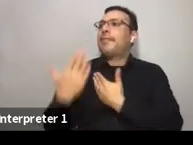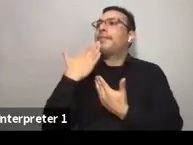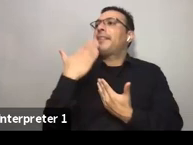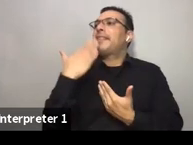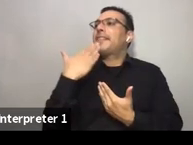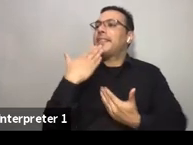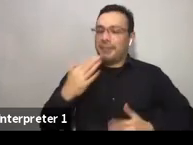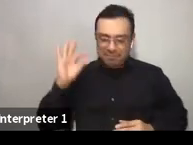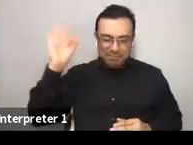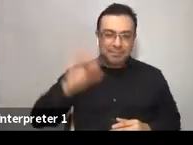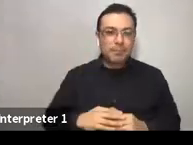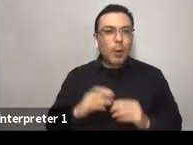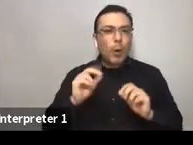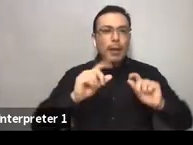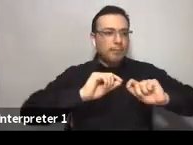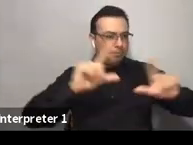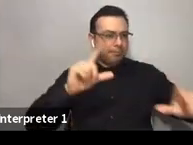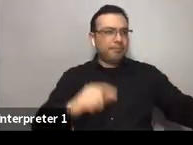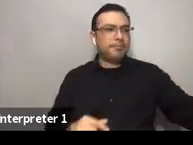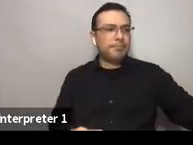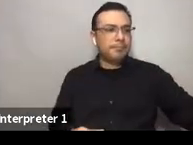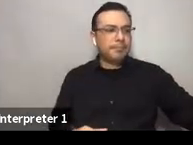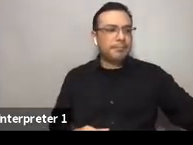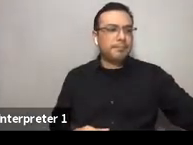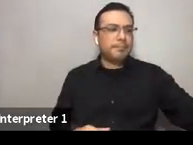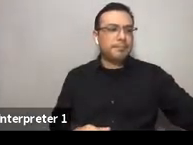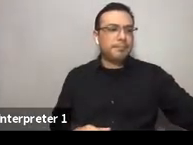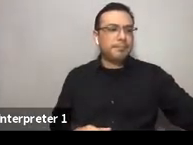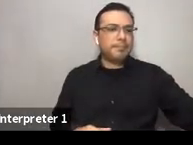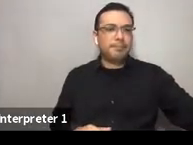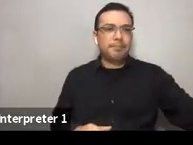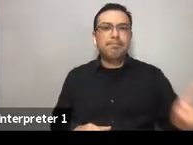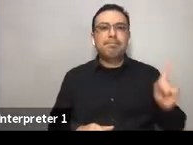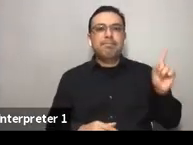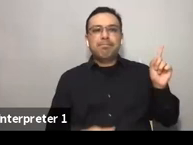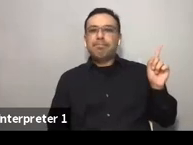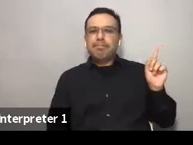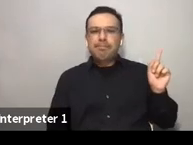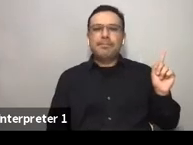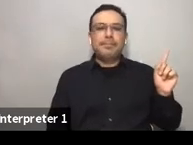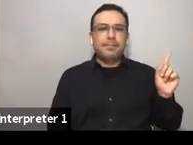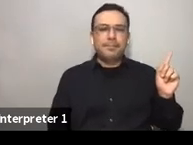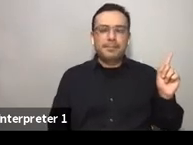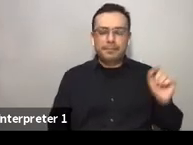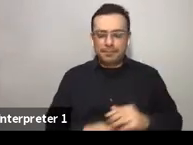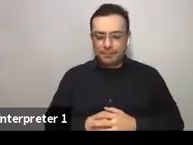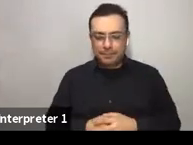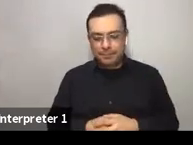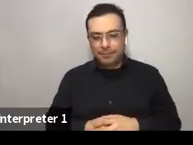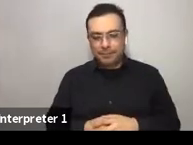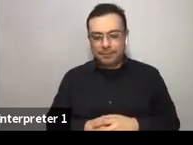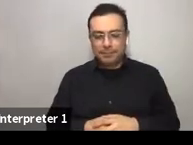Okay, so we're going to dive a little bit into aggregate data right now. So this is specifically